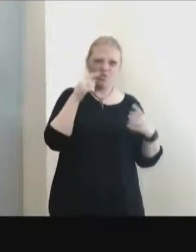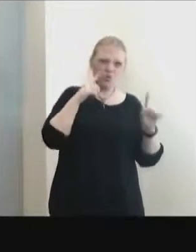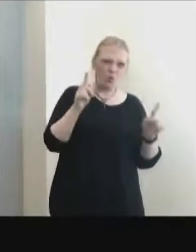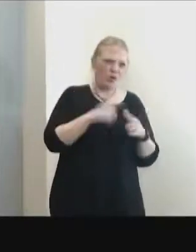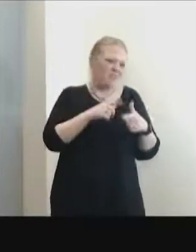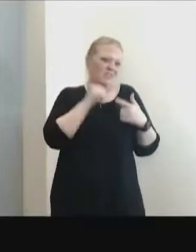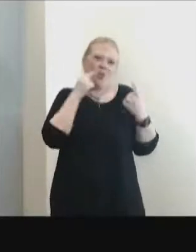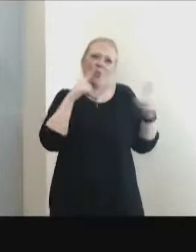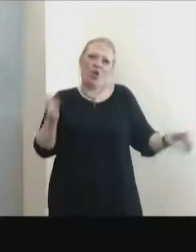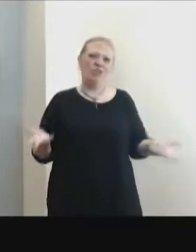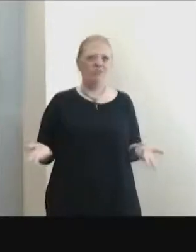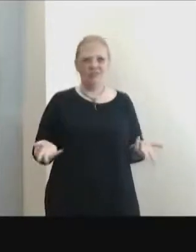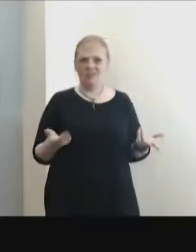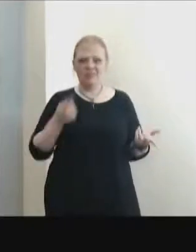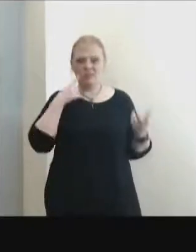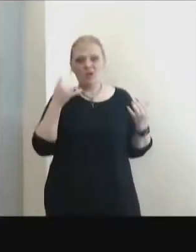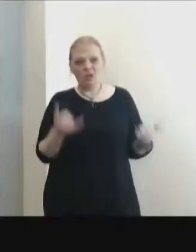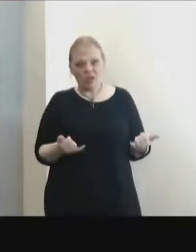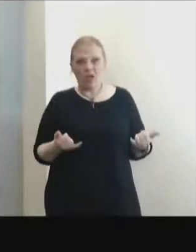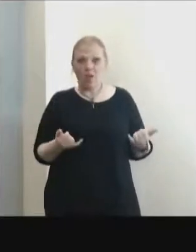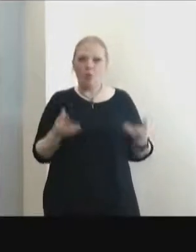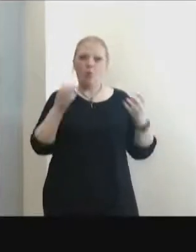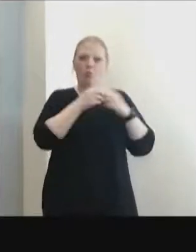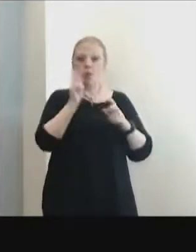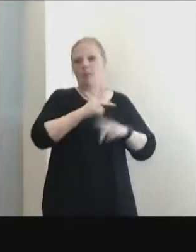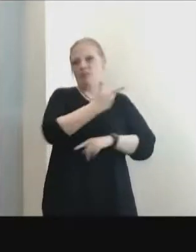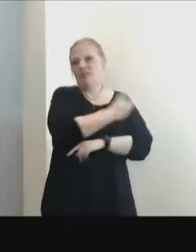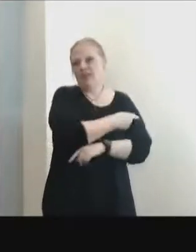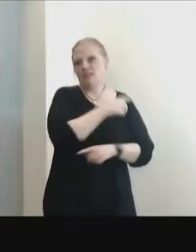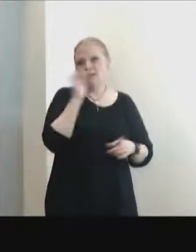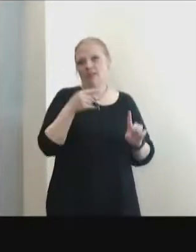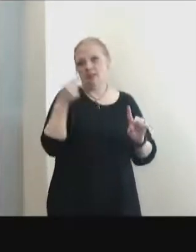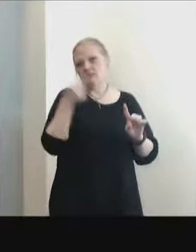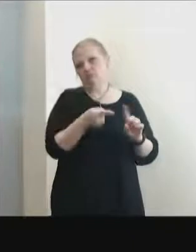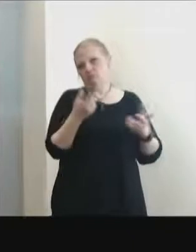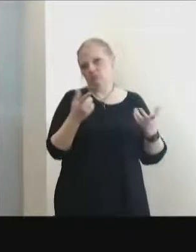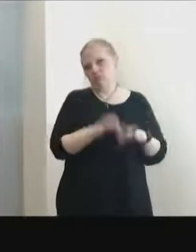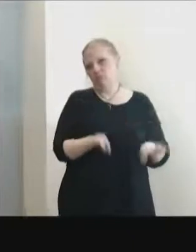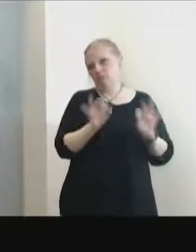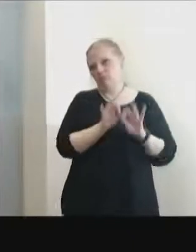work. In the meantime, we'll have gotten more people vaccinated, and that's what really matters.